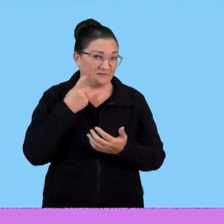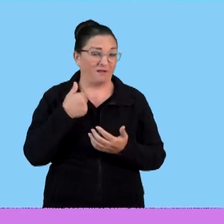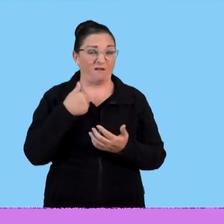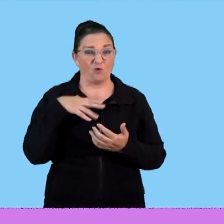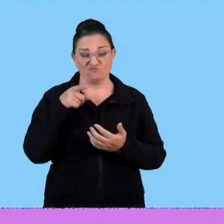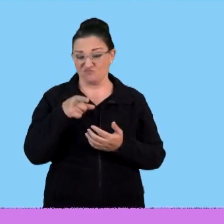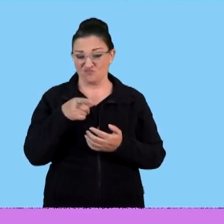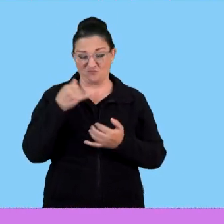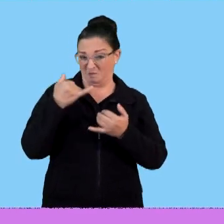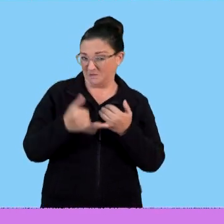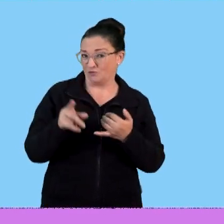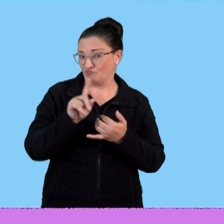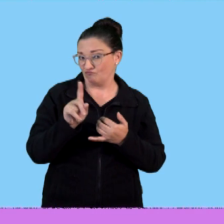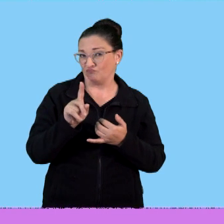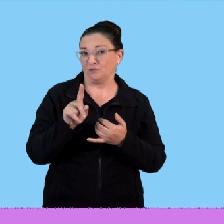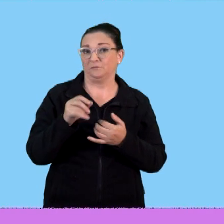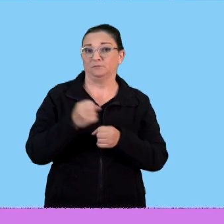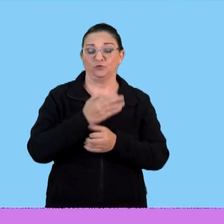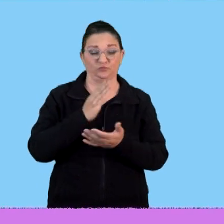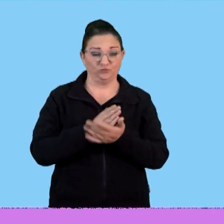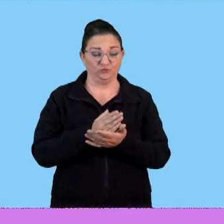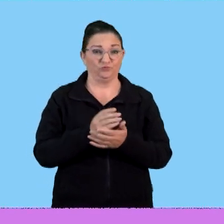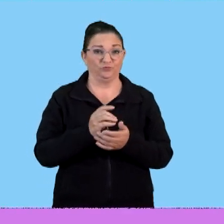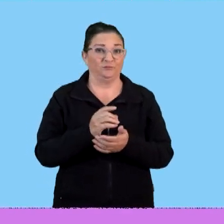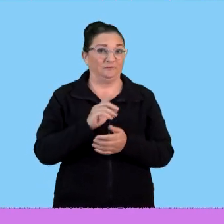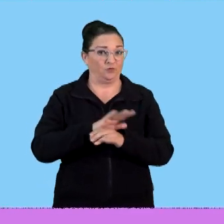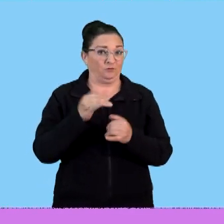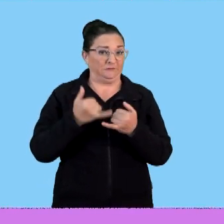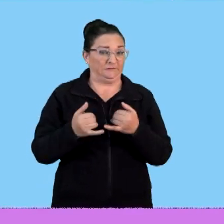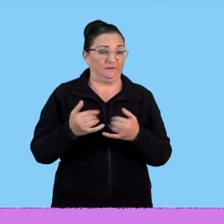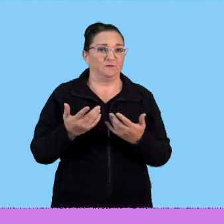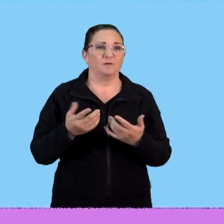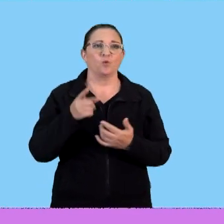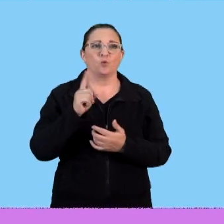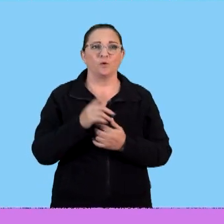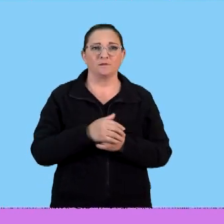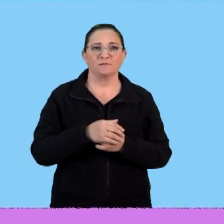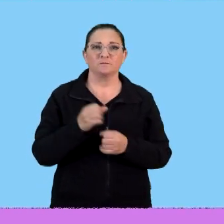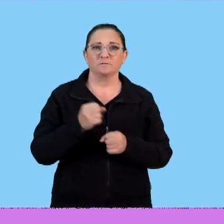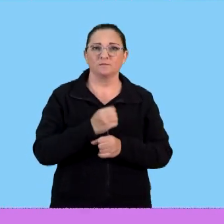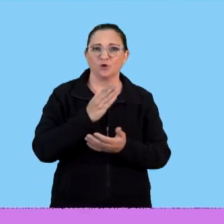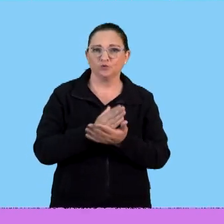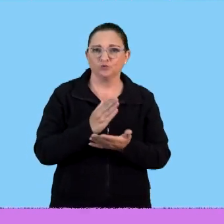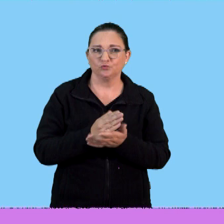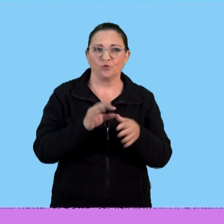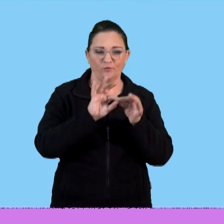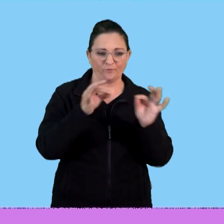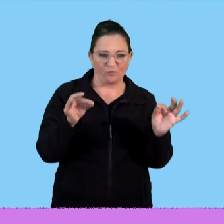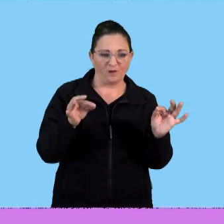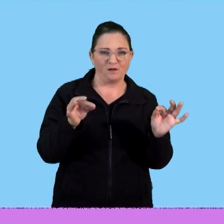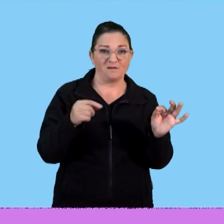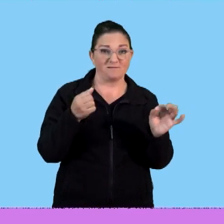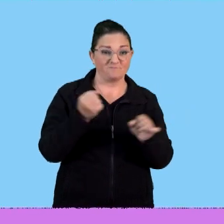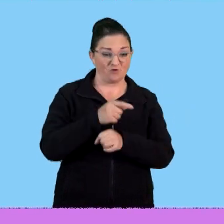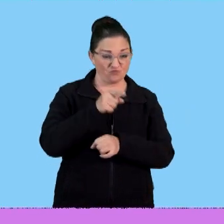avoid, or pointers that I want you to take forward when answering questions. So first up, I indicated here that ensure that you work